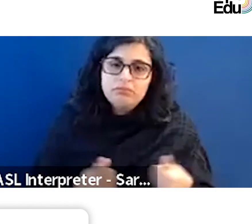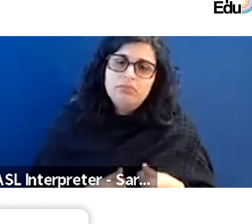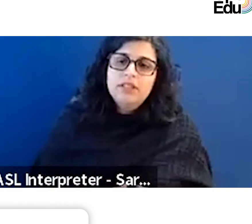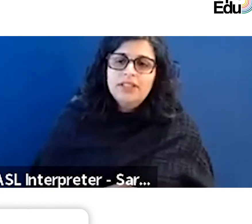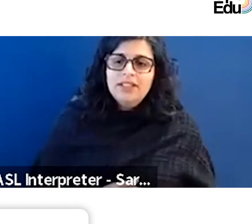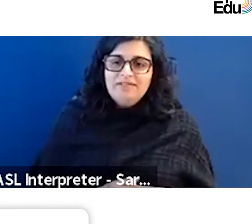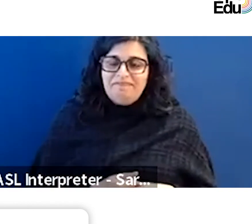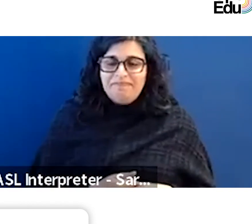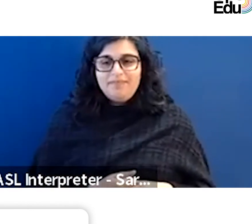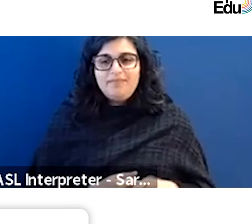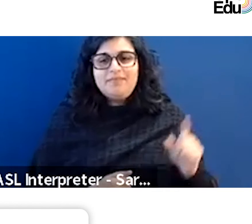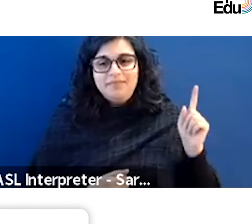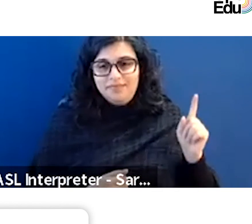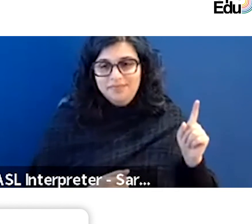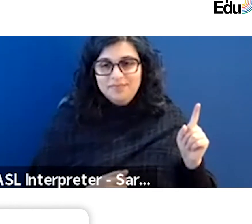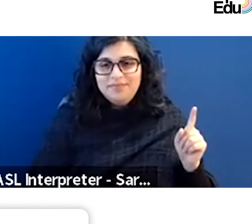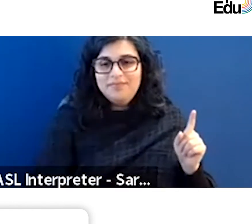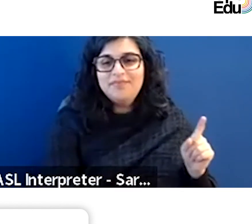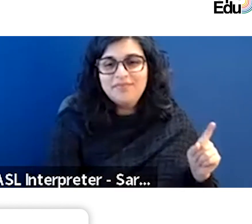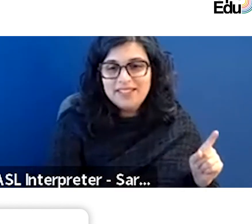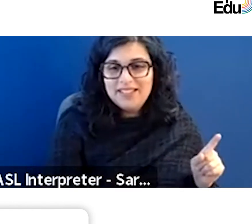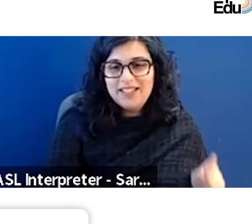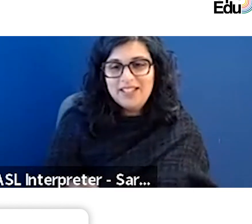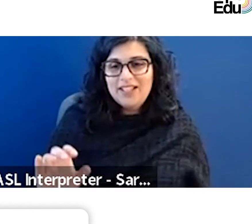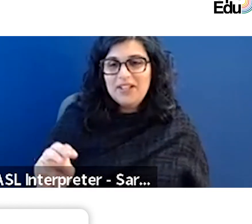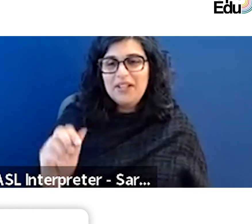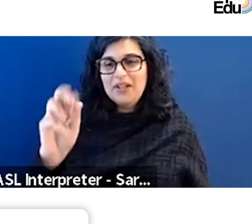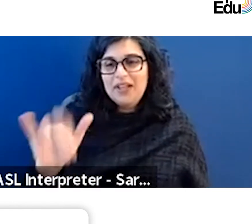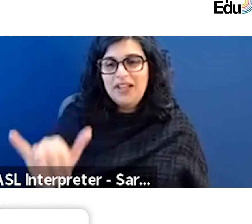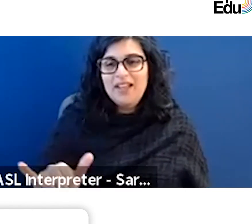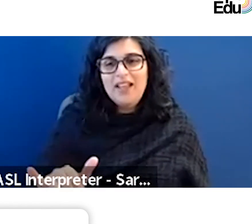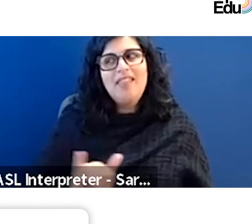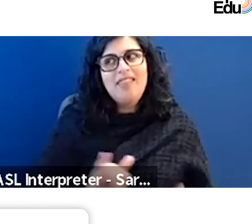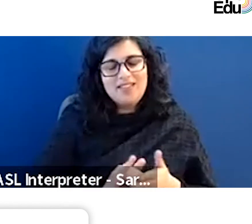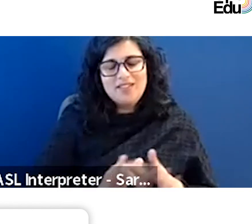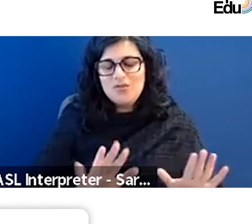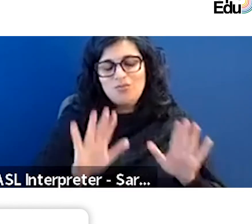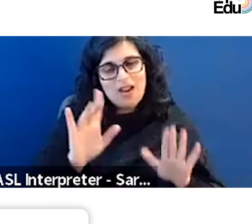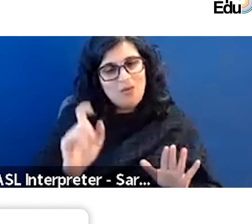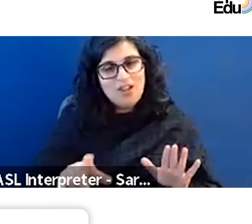Hello. That's a great question. It was one of our kind of initial problems we wanted to solve. The